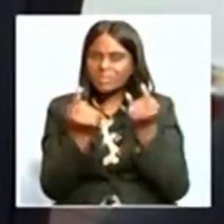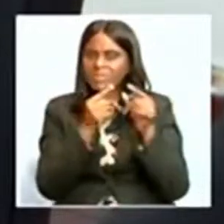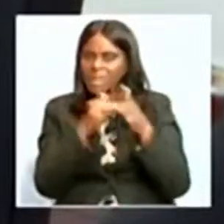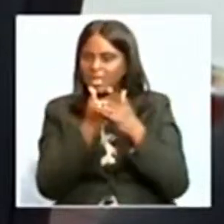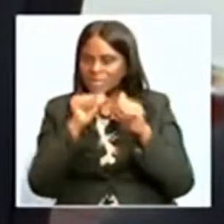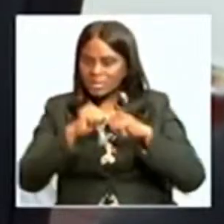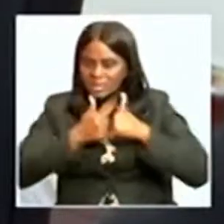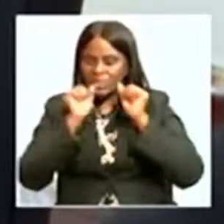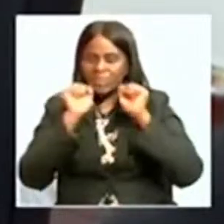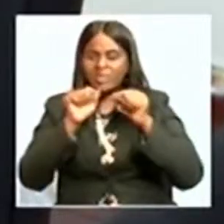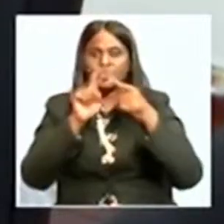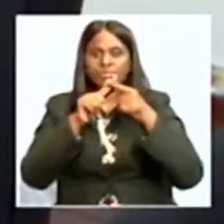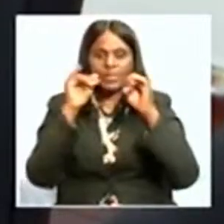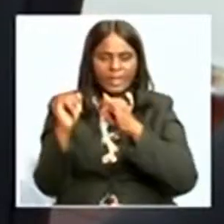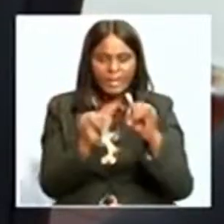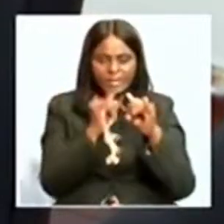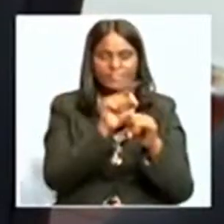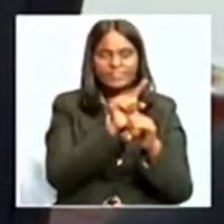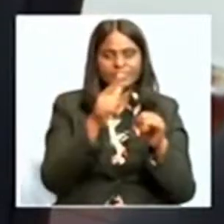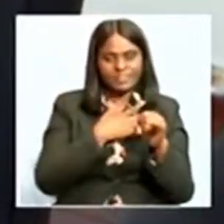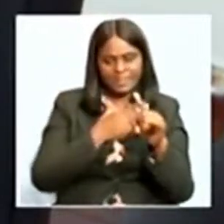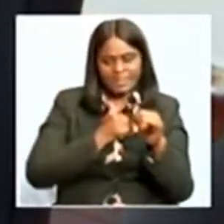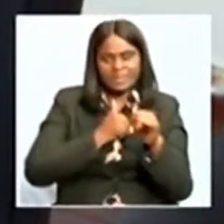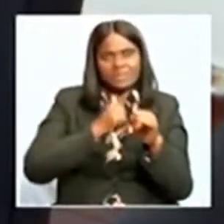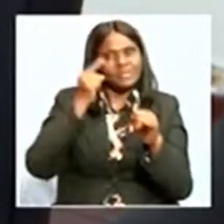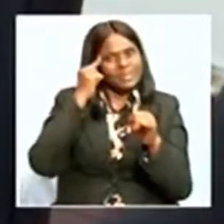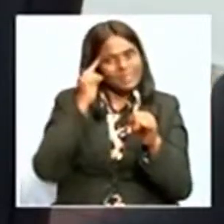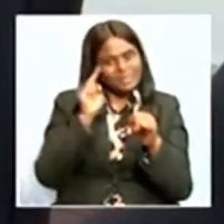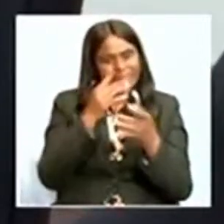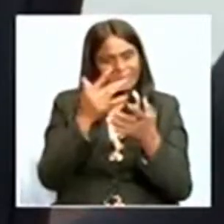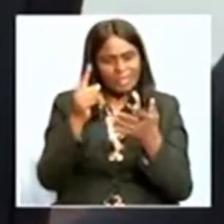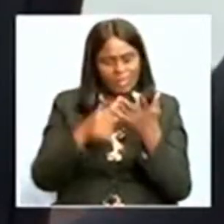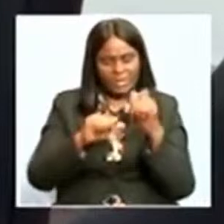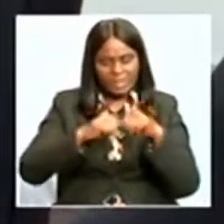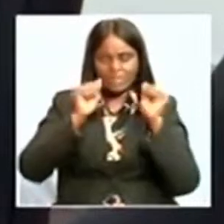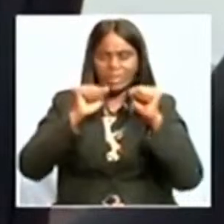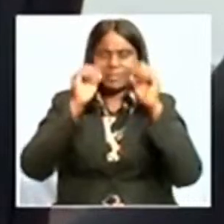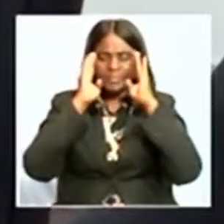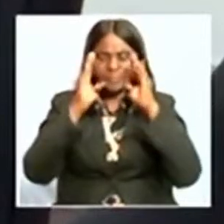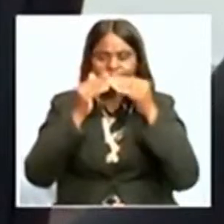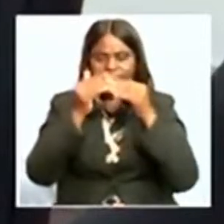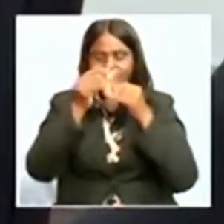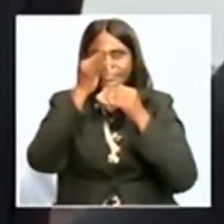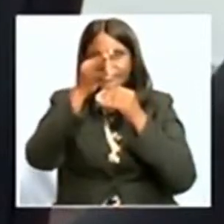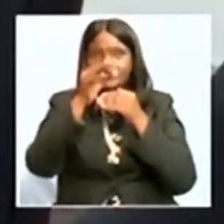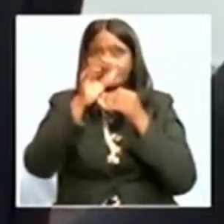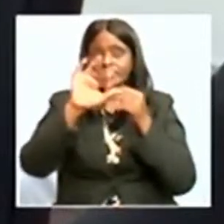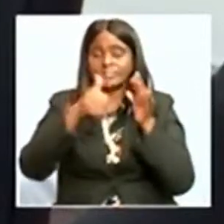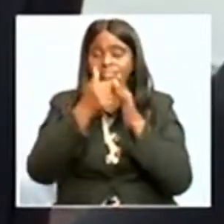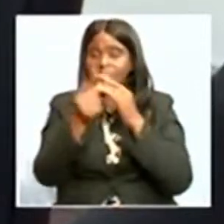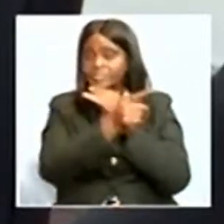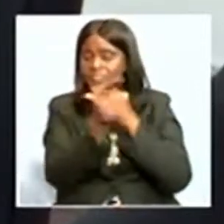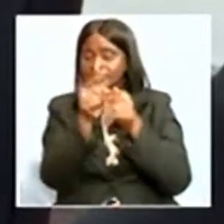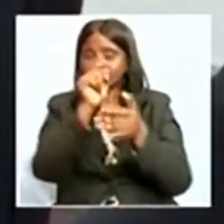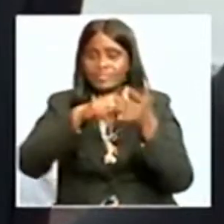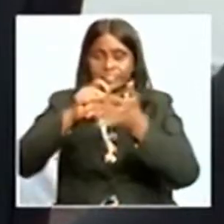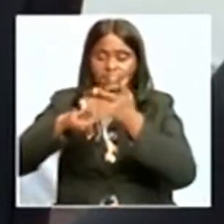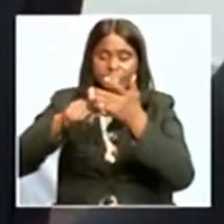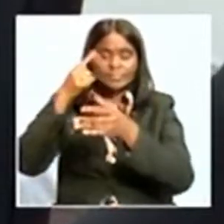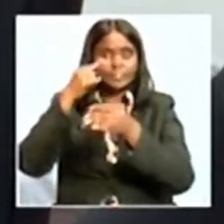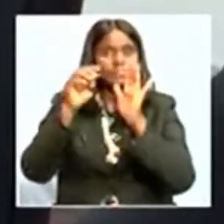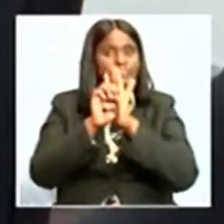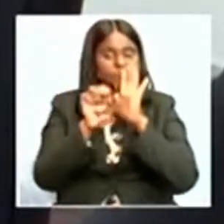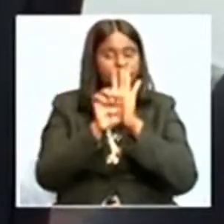would we be able to implement that. I do think it's something that we can consider going forward, saying how would you charge a tax, for